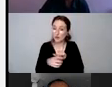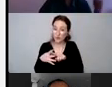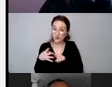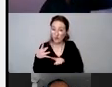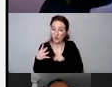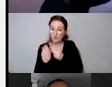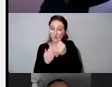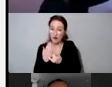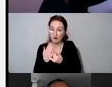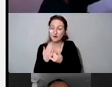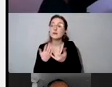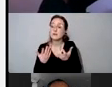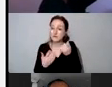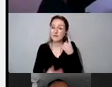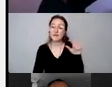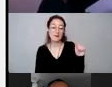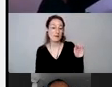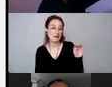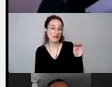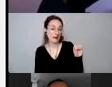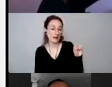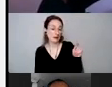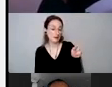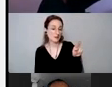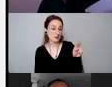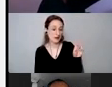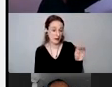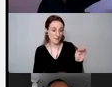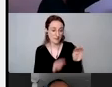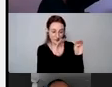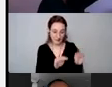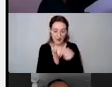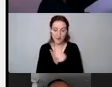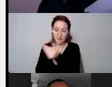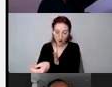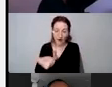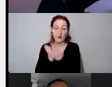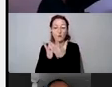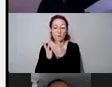Amsterdam Museum to support Yulia's work.